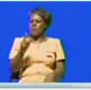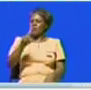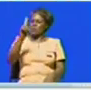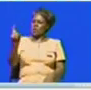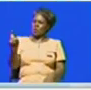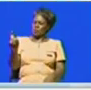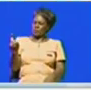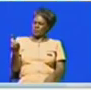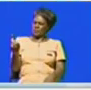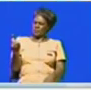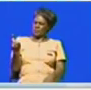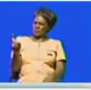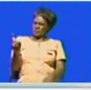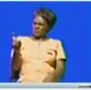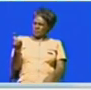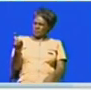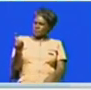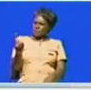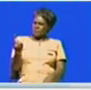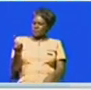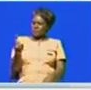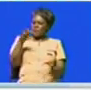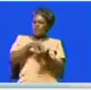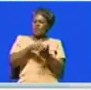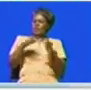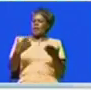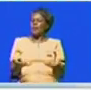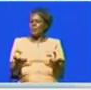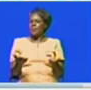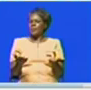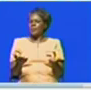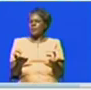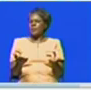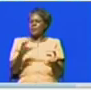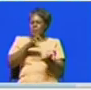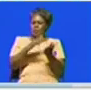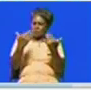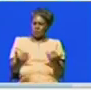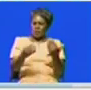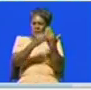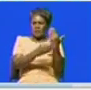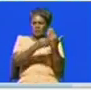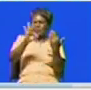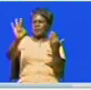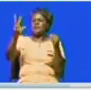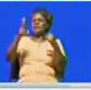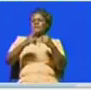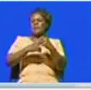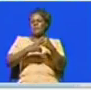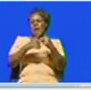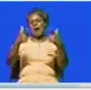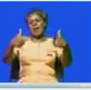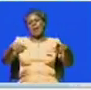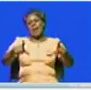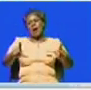what then would we do? It then leaves us in the position where Article 37 is still available. You are